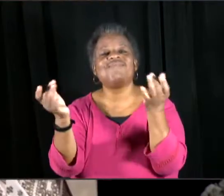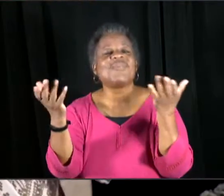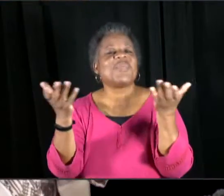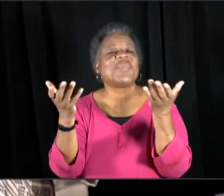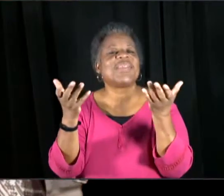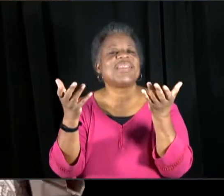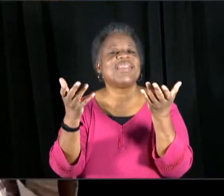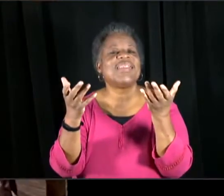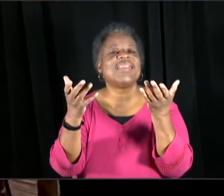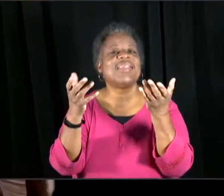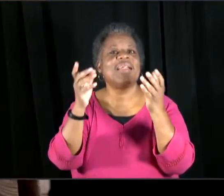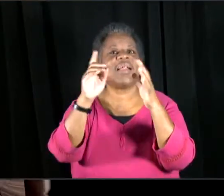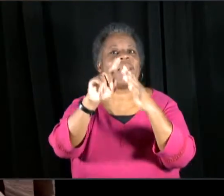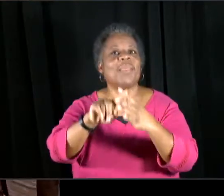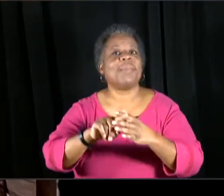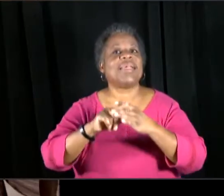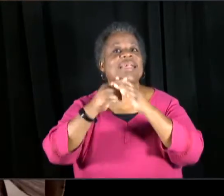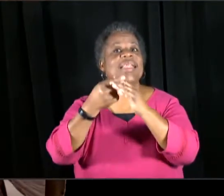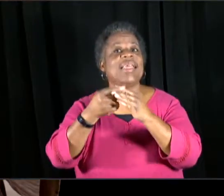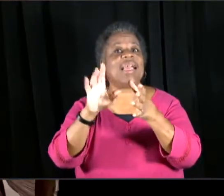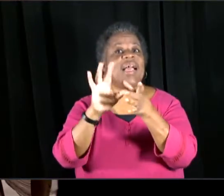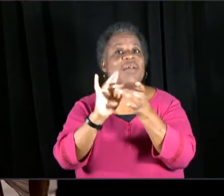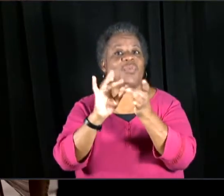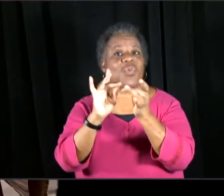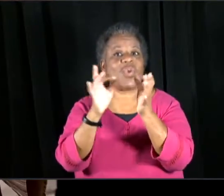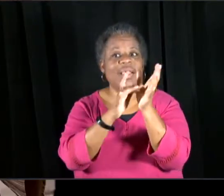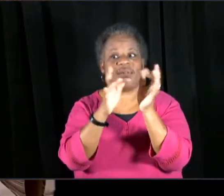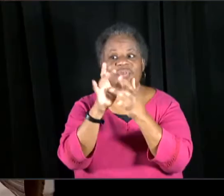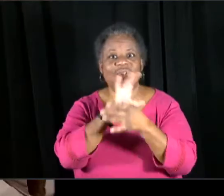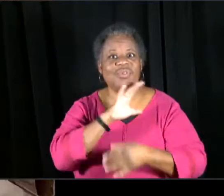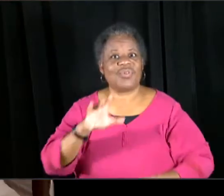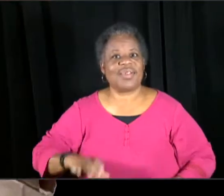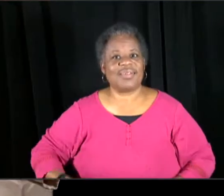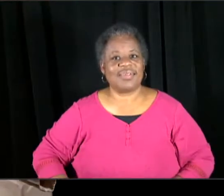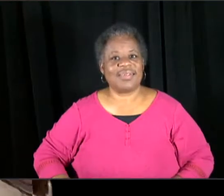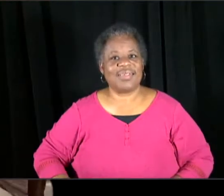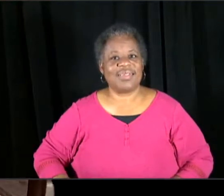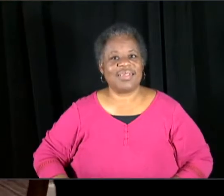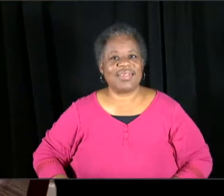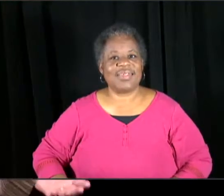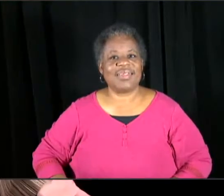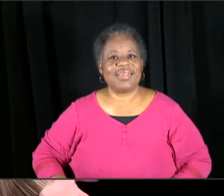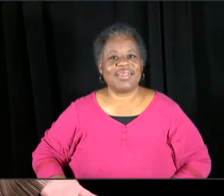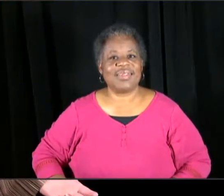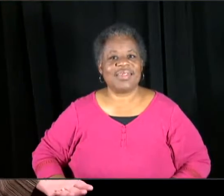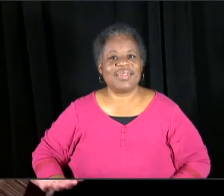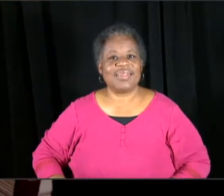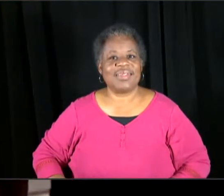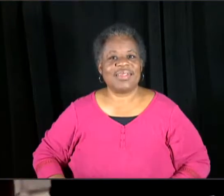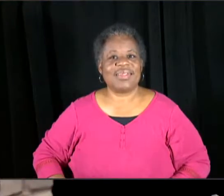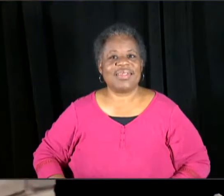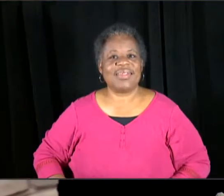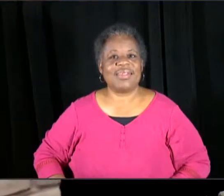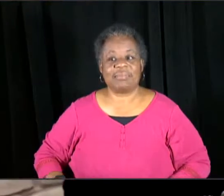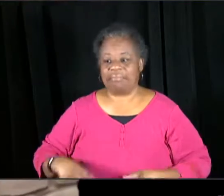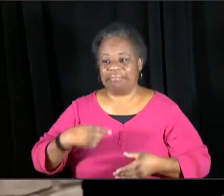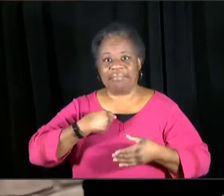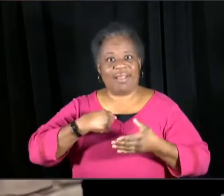The prologue to the story of Jesus Christ, according to me.